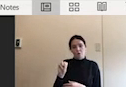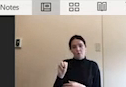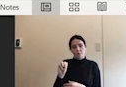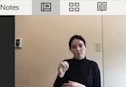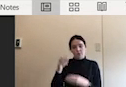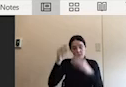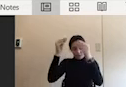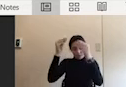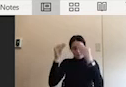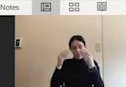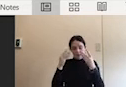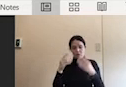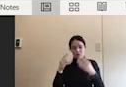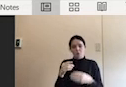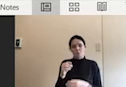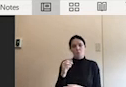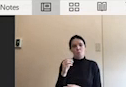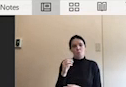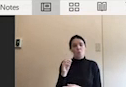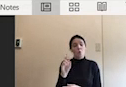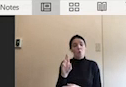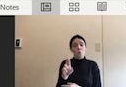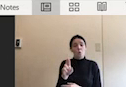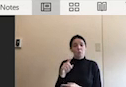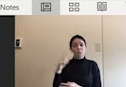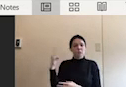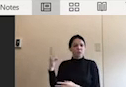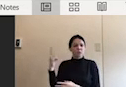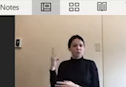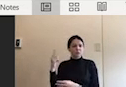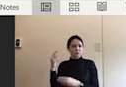the farthest your rocket has flown.